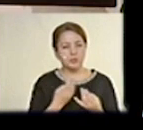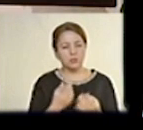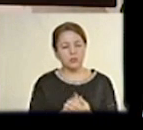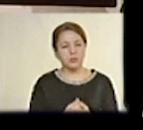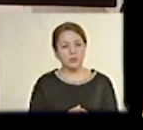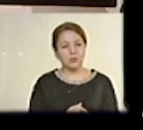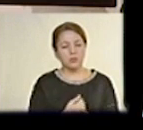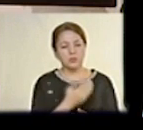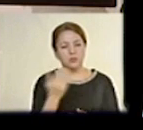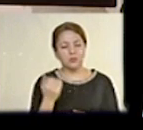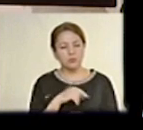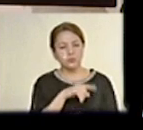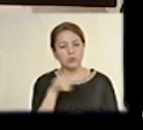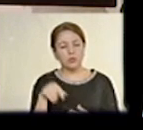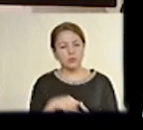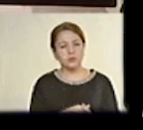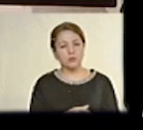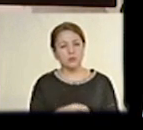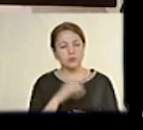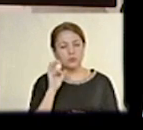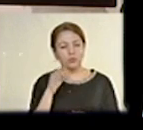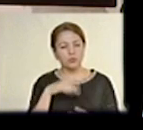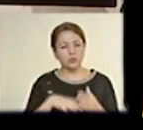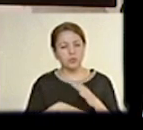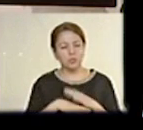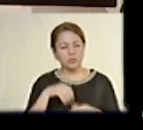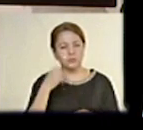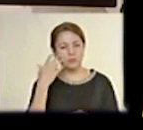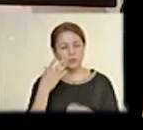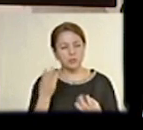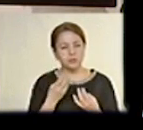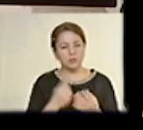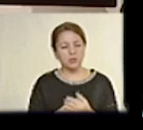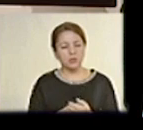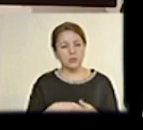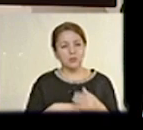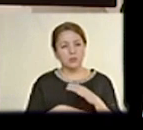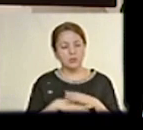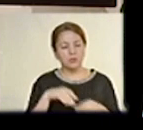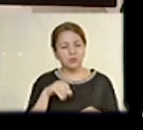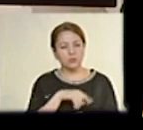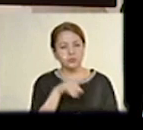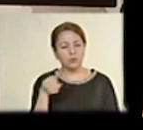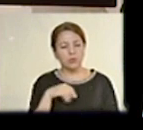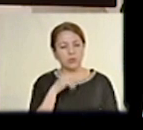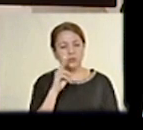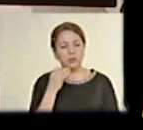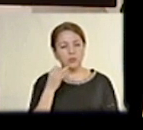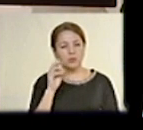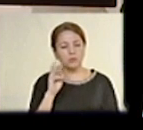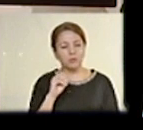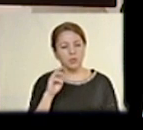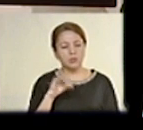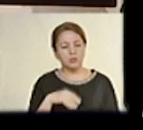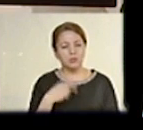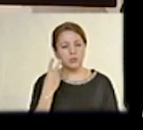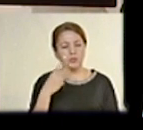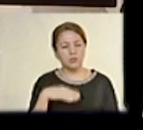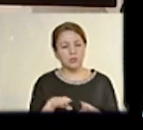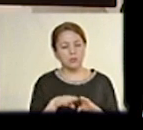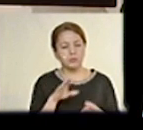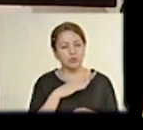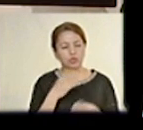Ya'ni siz ularni to'g'ri tanlay olishingiz kerak. Tanlaganingizda ularning qiymati 2 ga teng bo'lishi